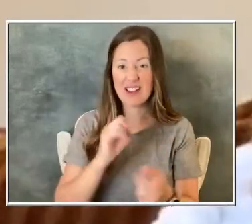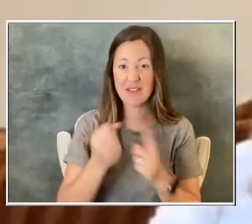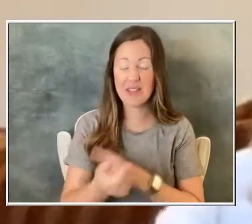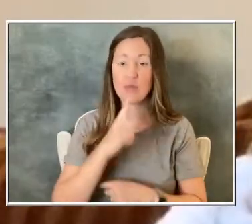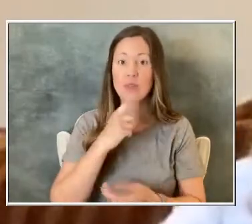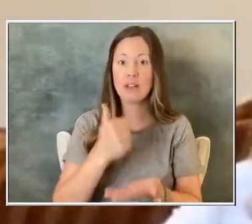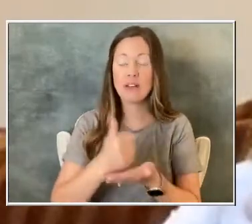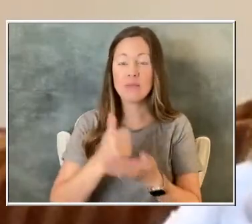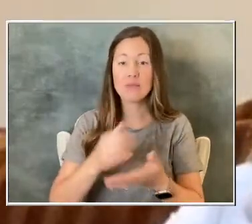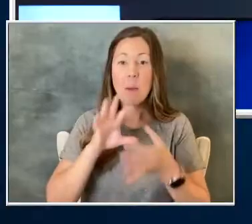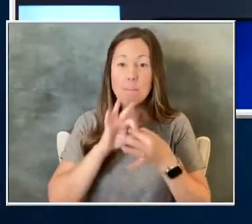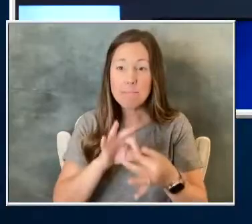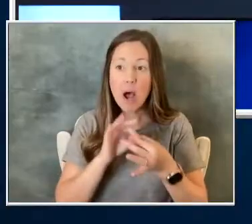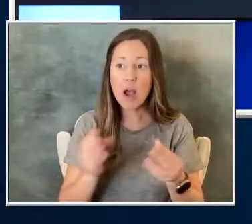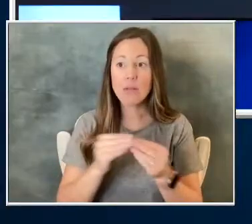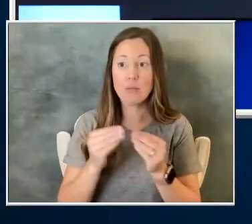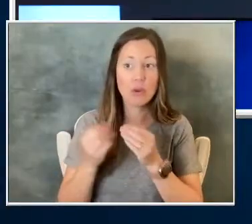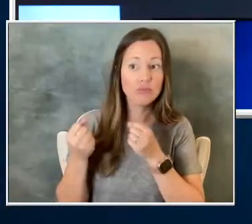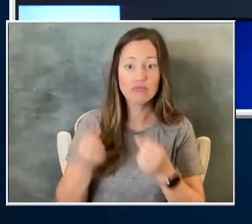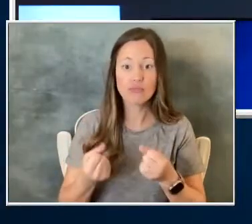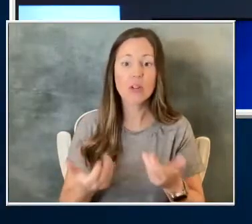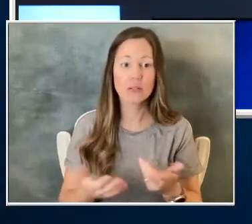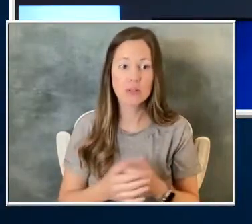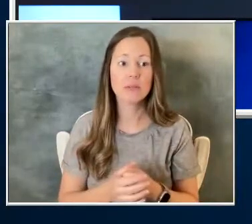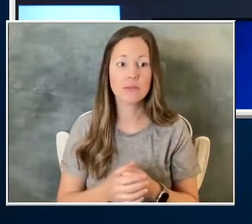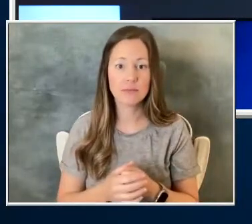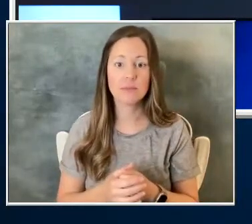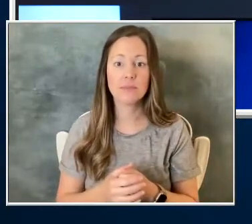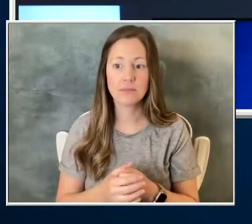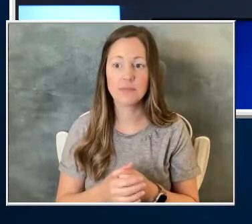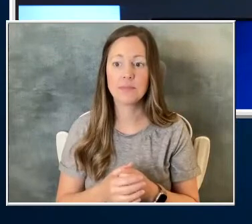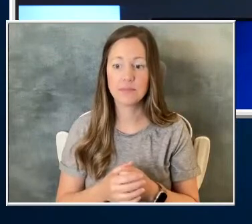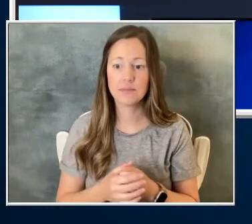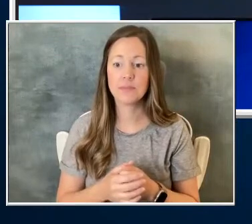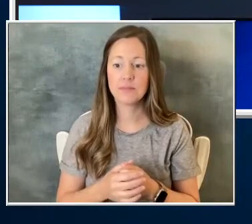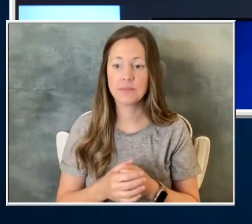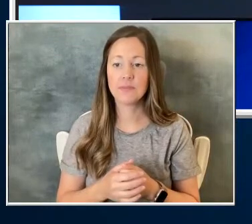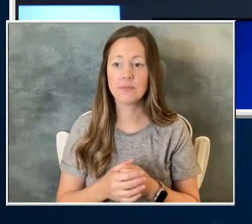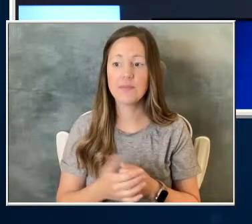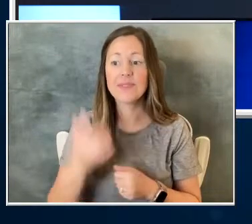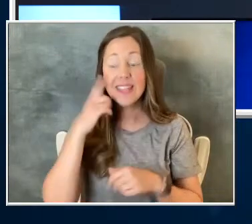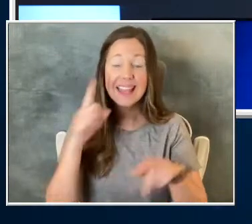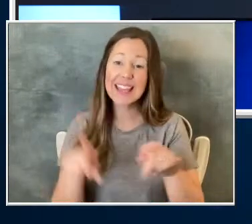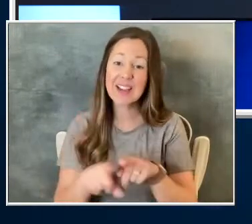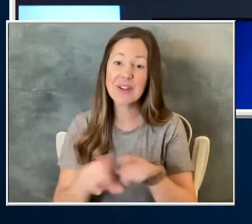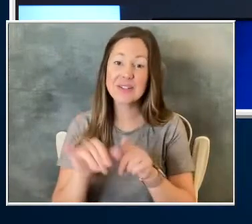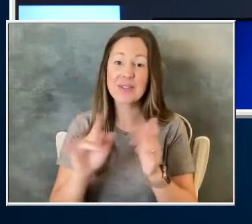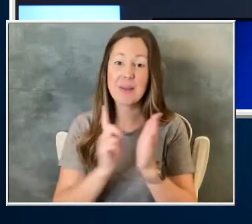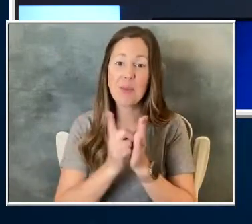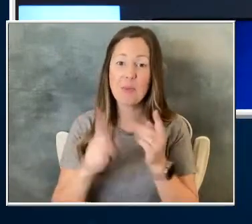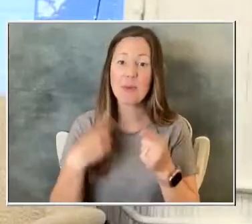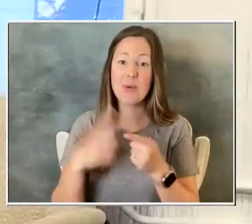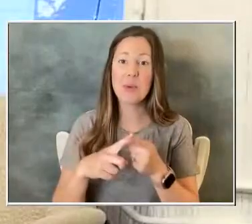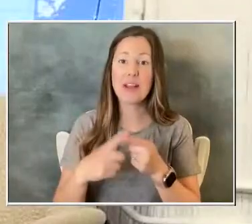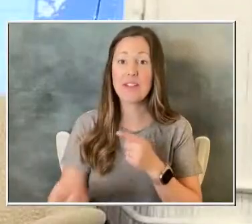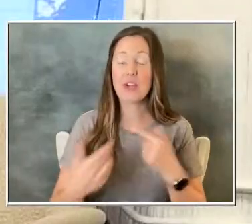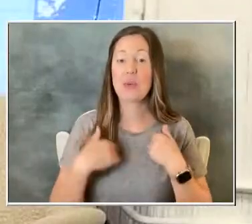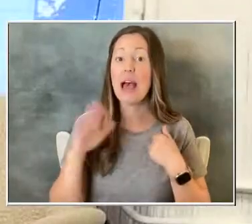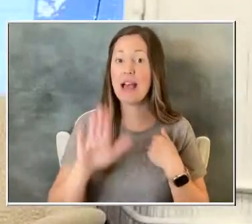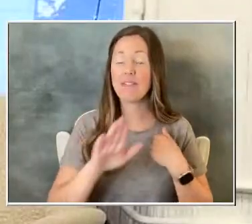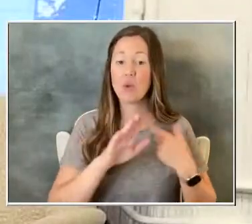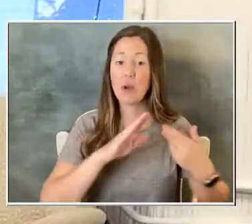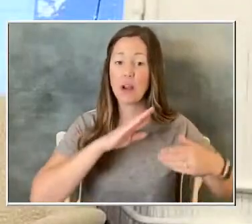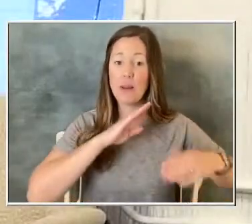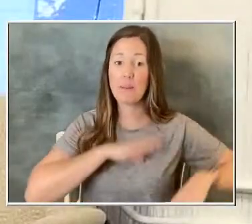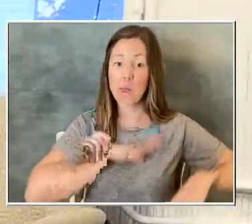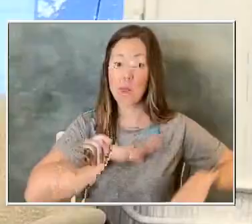bond. Absolutely. I think there's that moment where, like whenever you have your screening and then an hour or